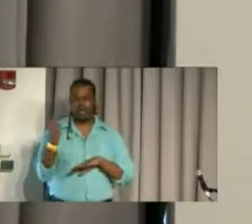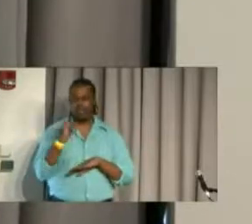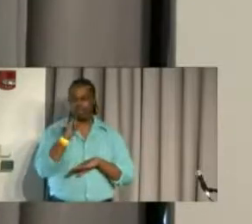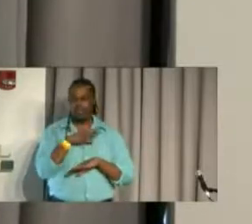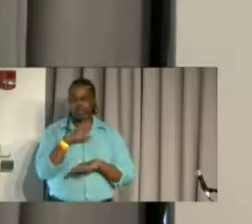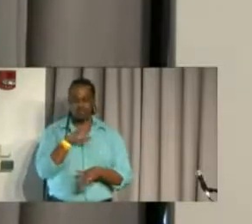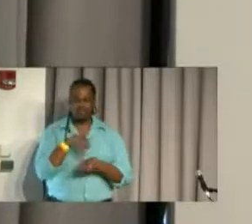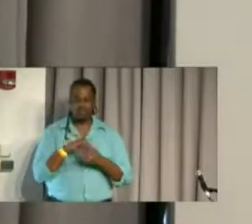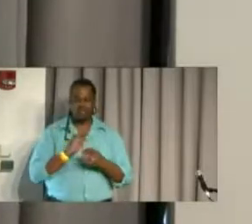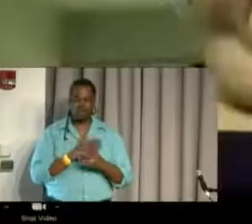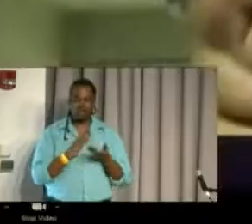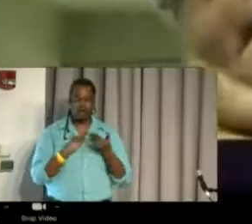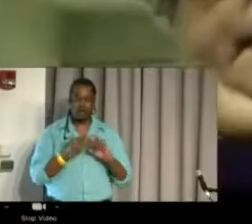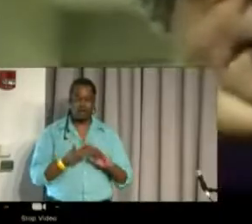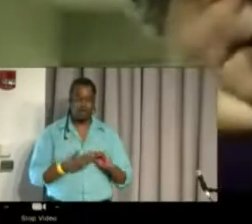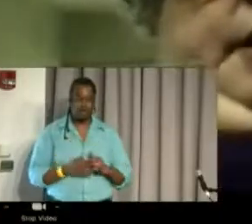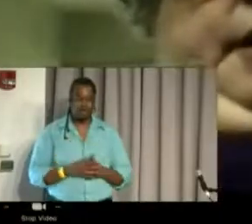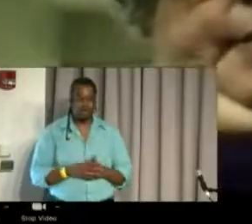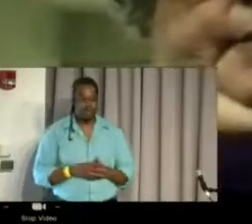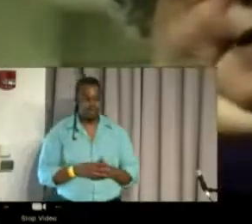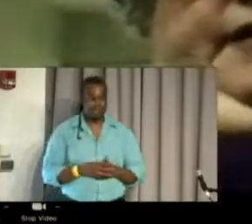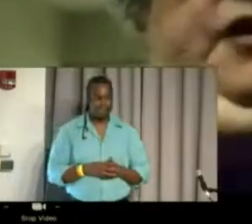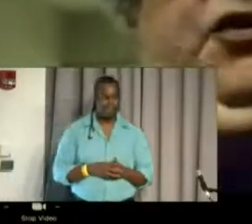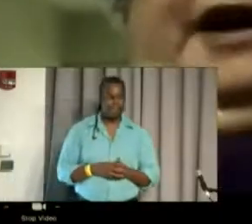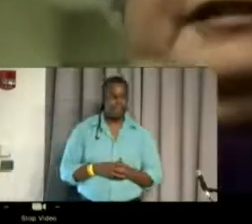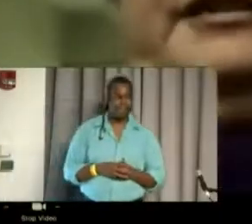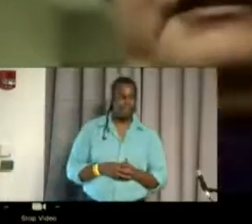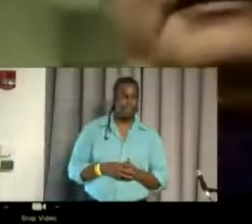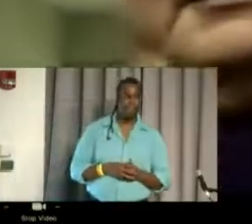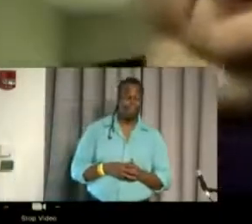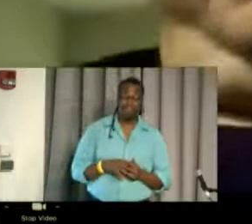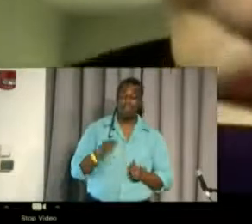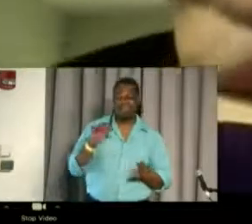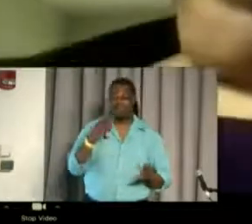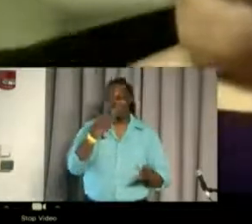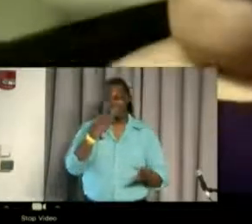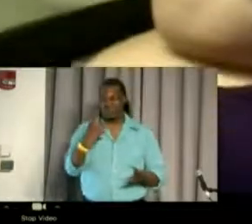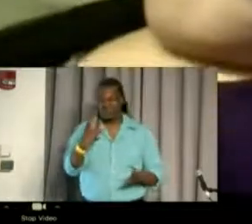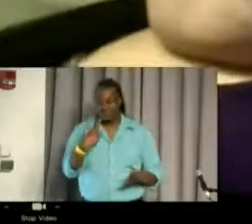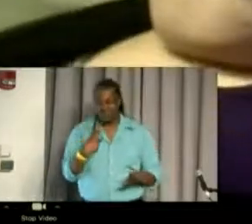our communities? Yeah, that's a good question.